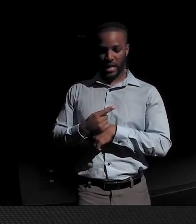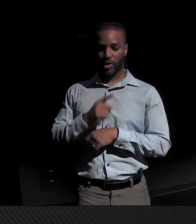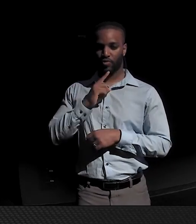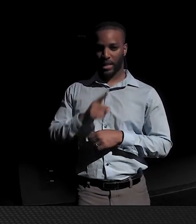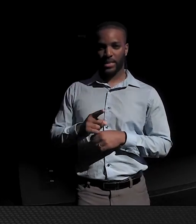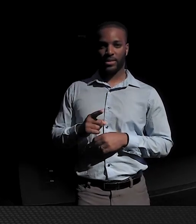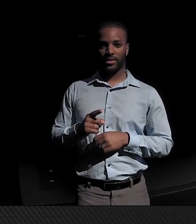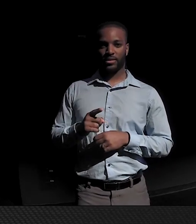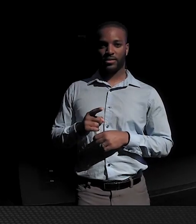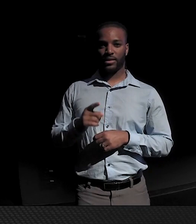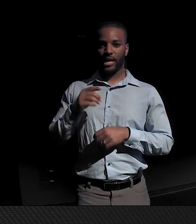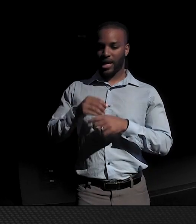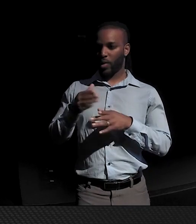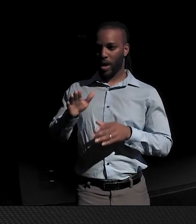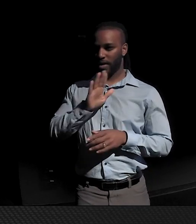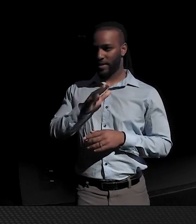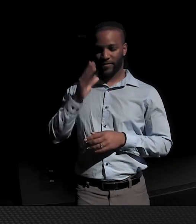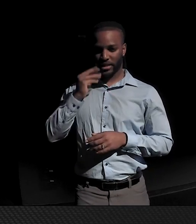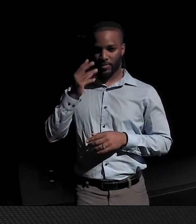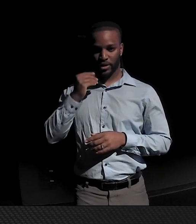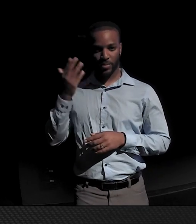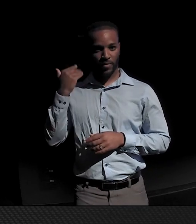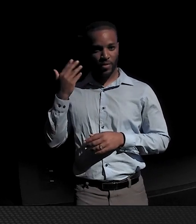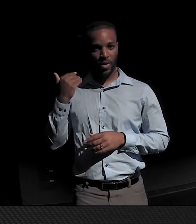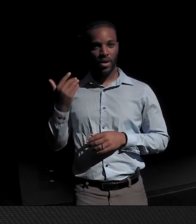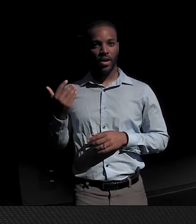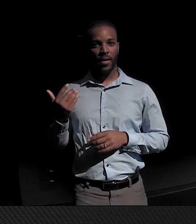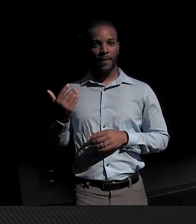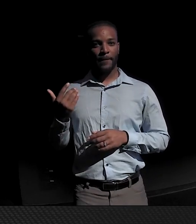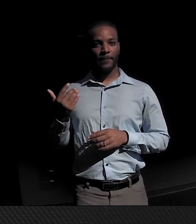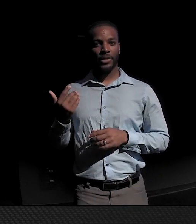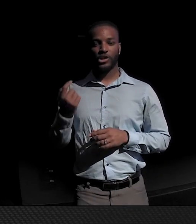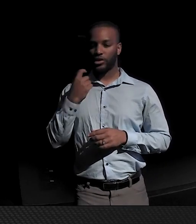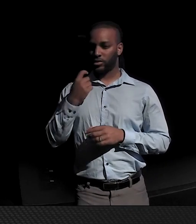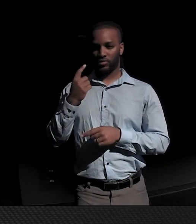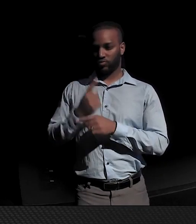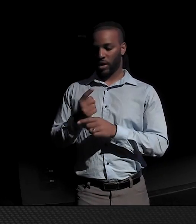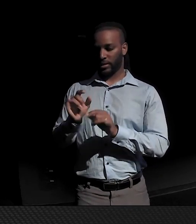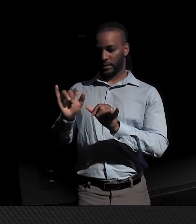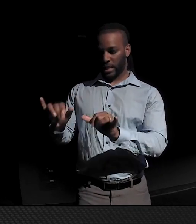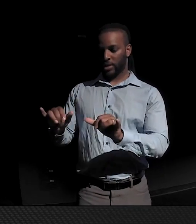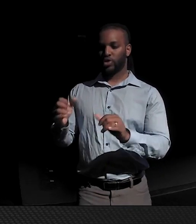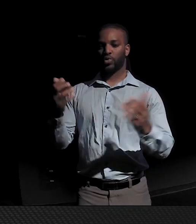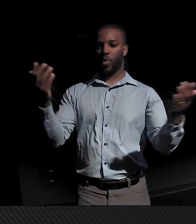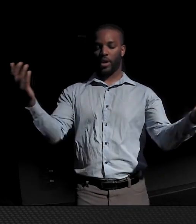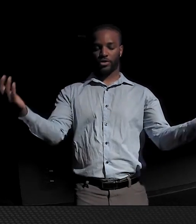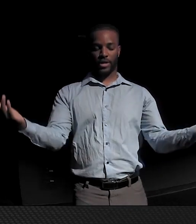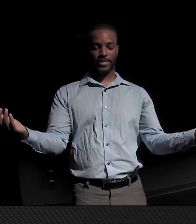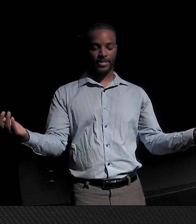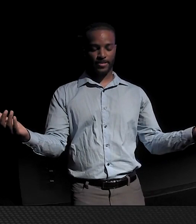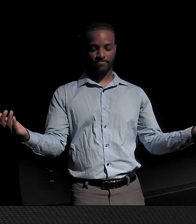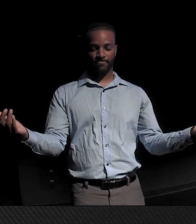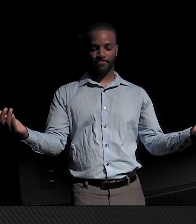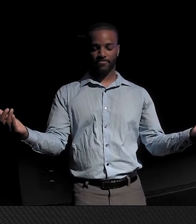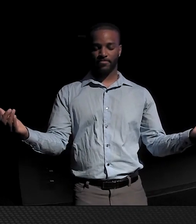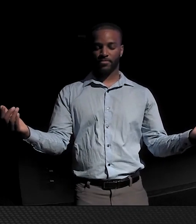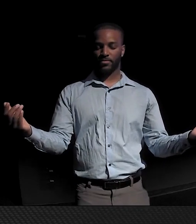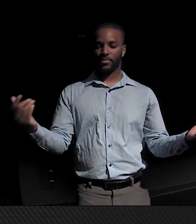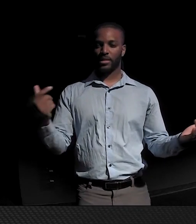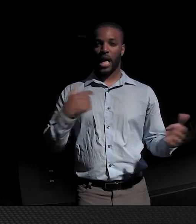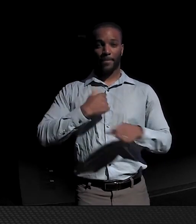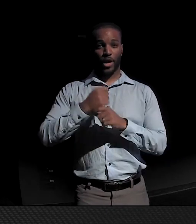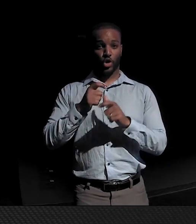really in a way you've never experienced before, just right where you are, I just want you to hold out your hands. I'm not going to make a